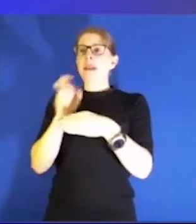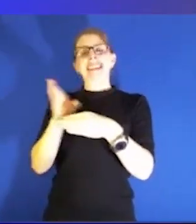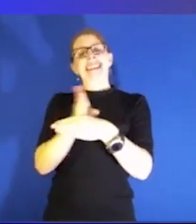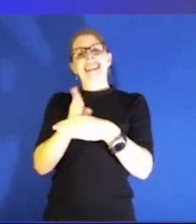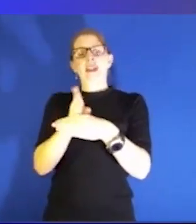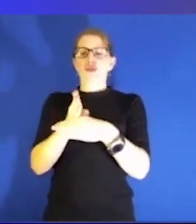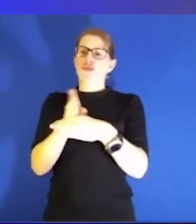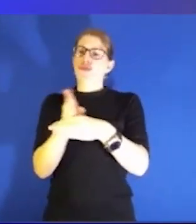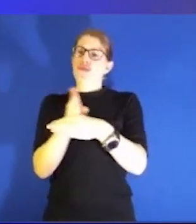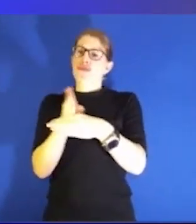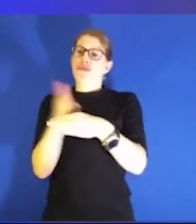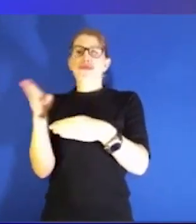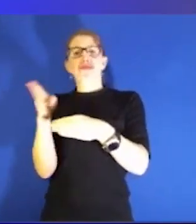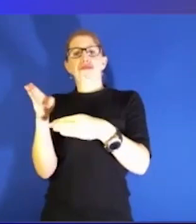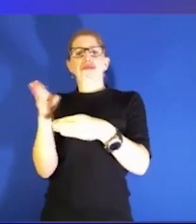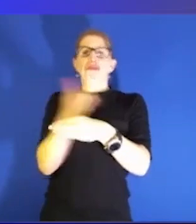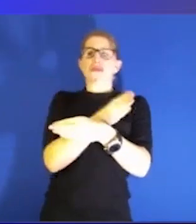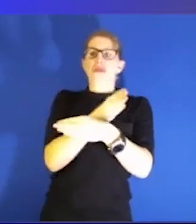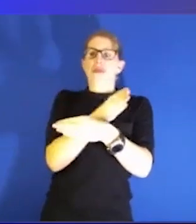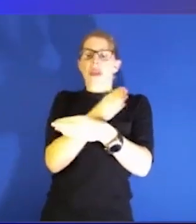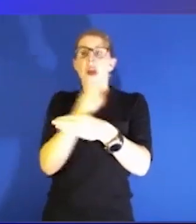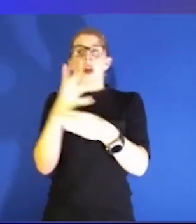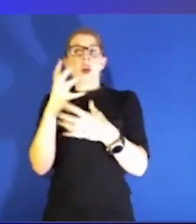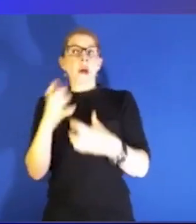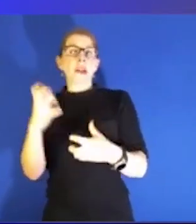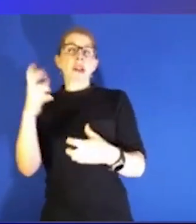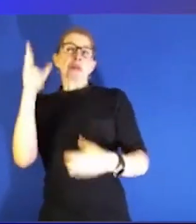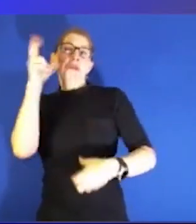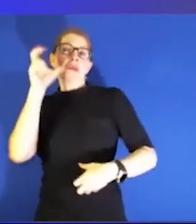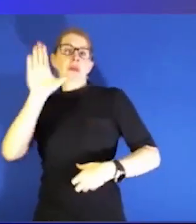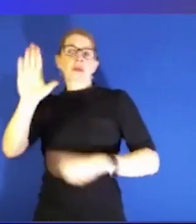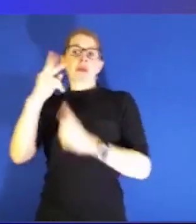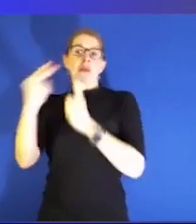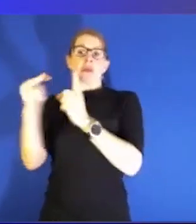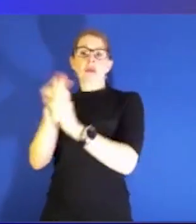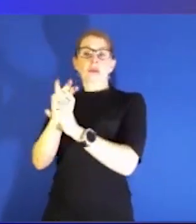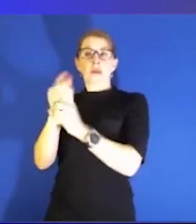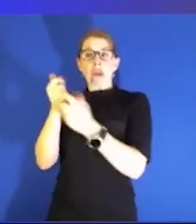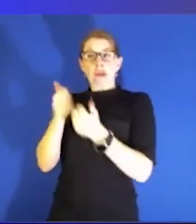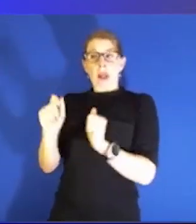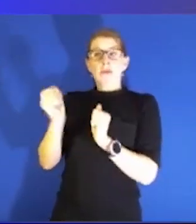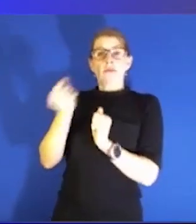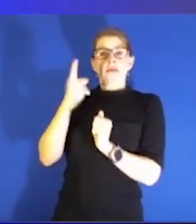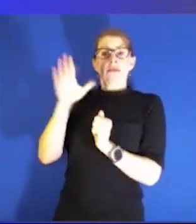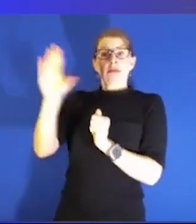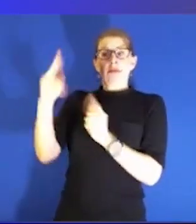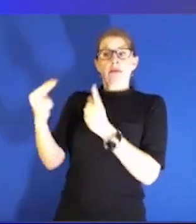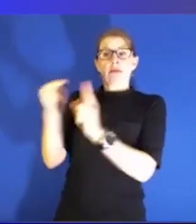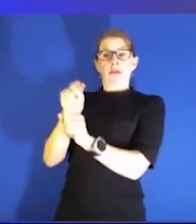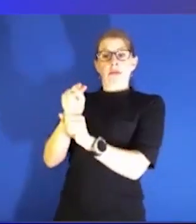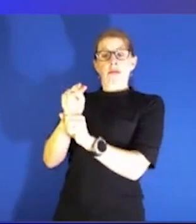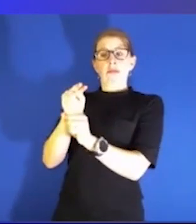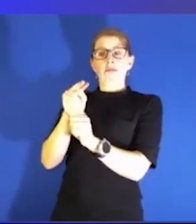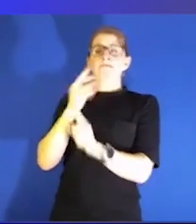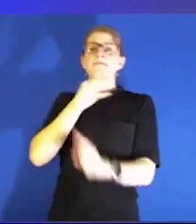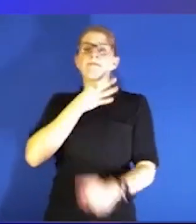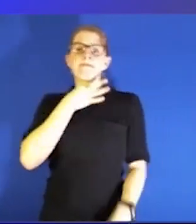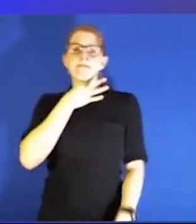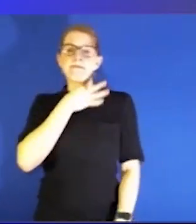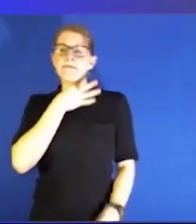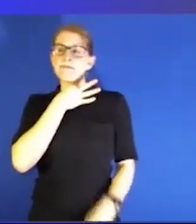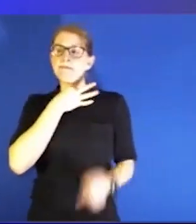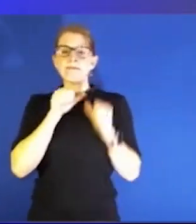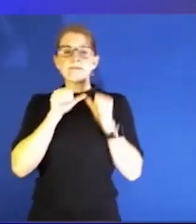you can want to hear the other person's point of view. You strive to understand the other person's point of view, and you remain curious. And